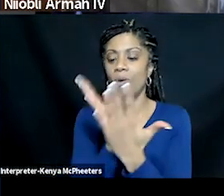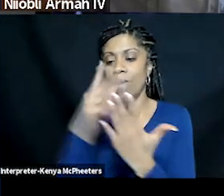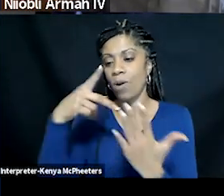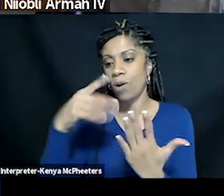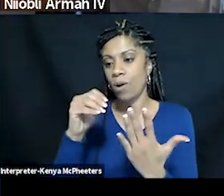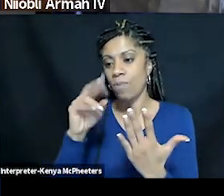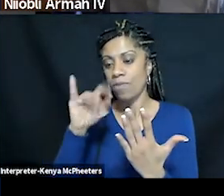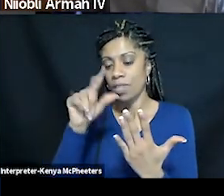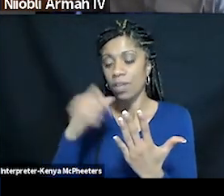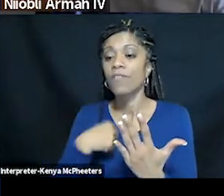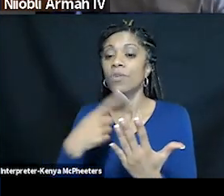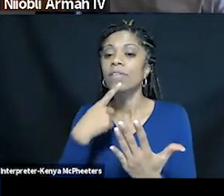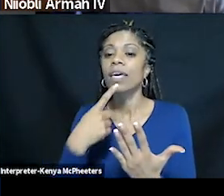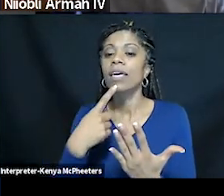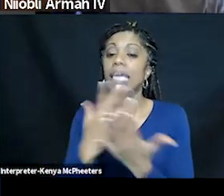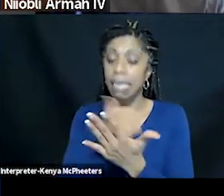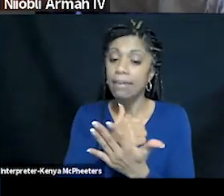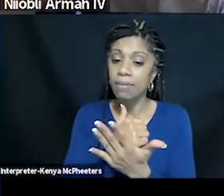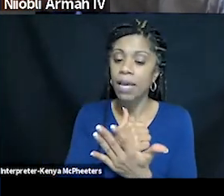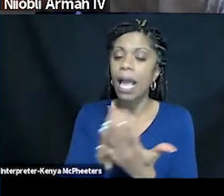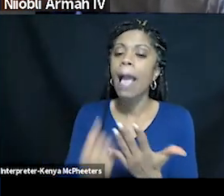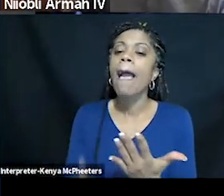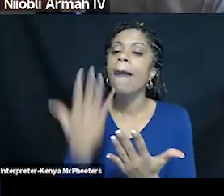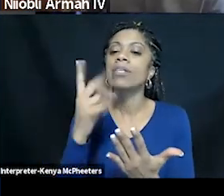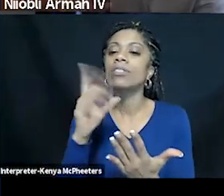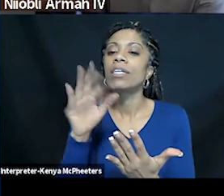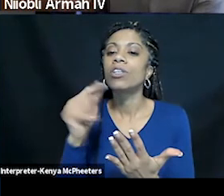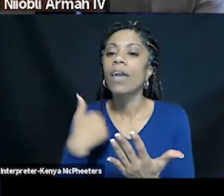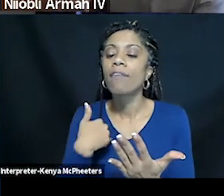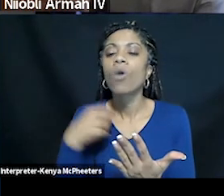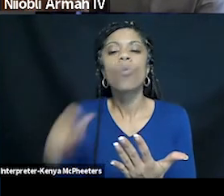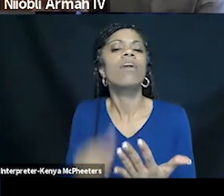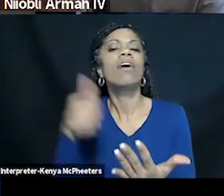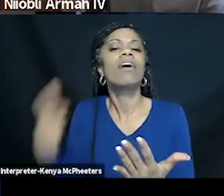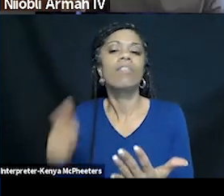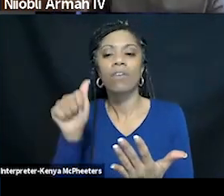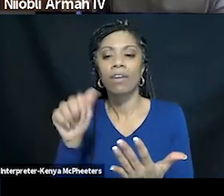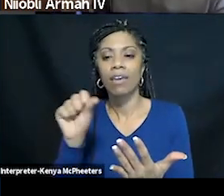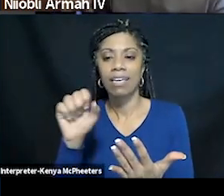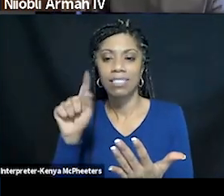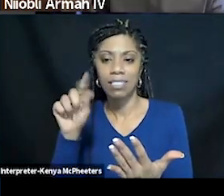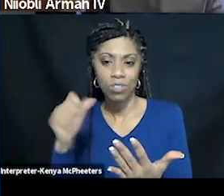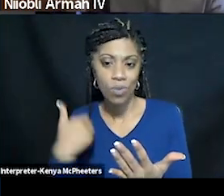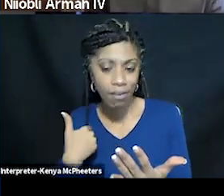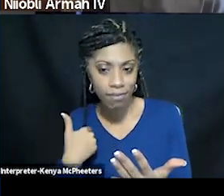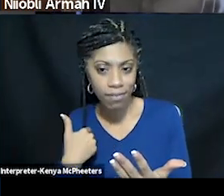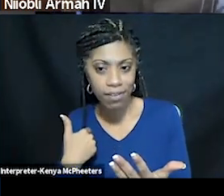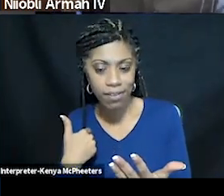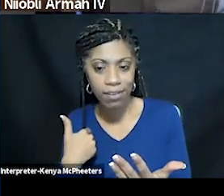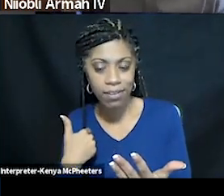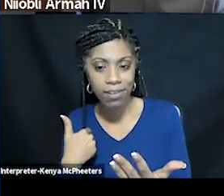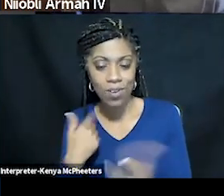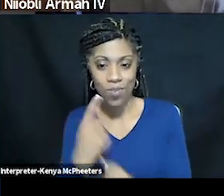how much student debt you have. Tell me what other assets or collateral you have so that the public policy solution solves more than a singular